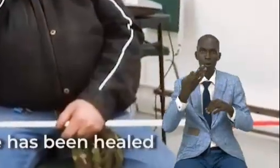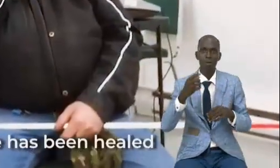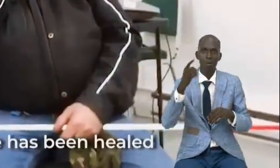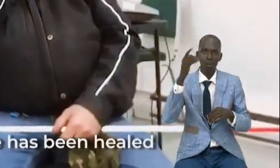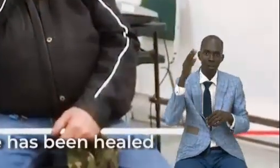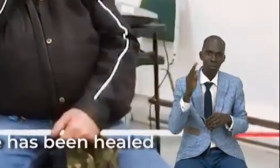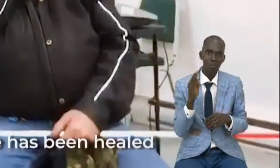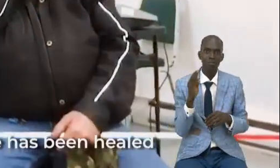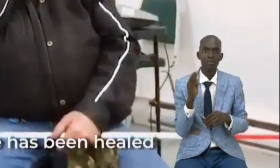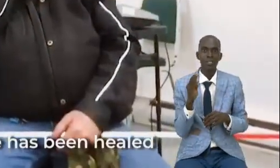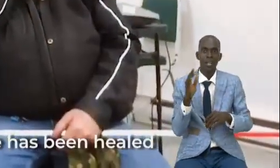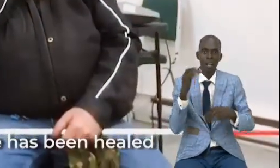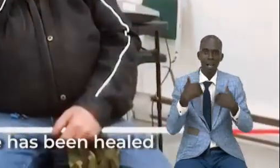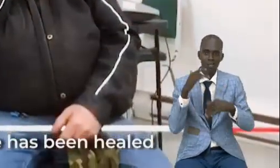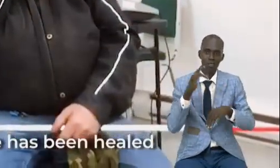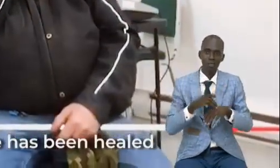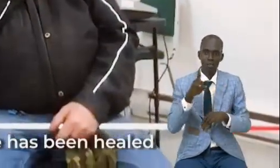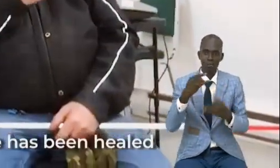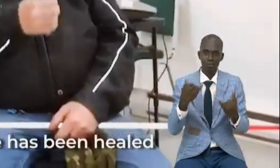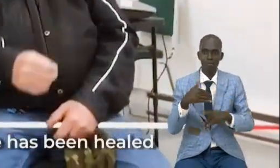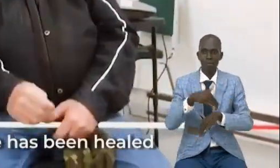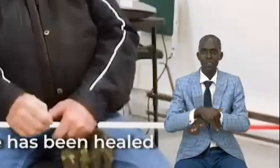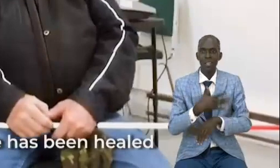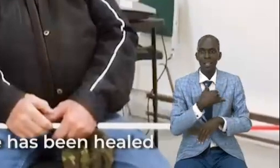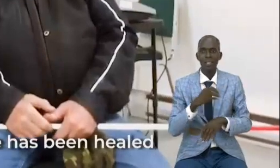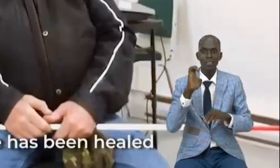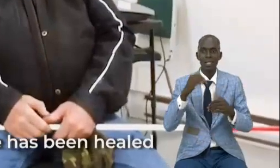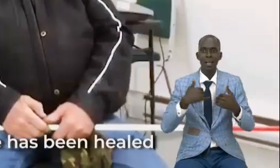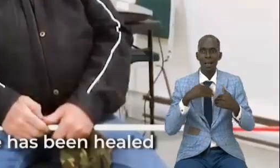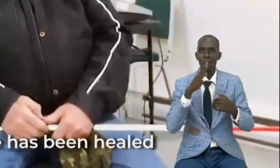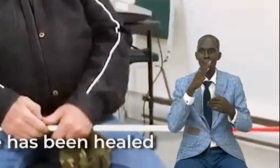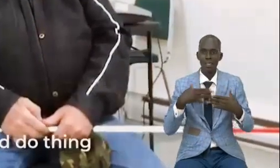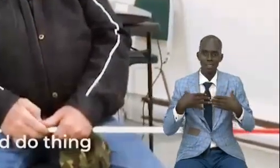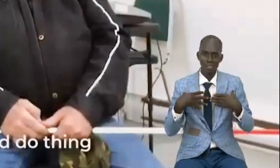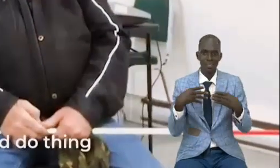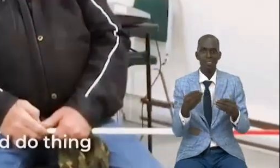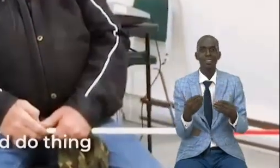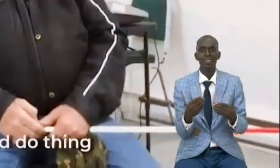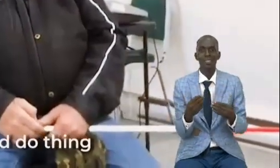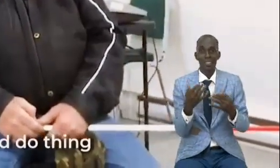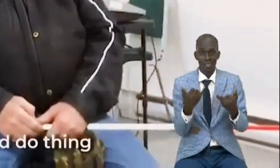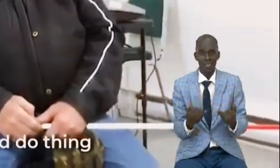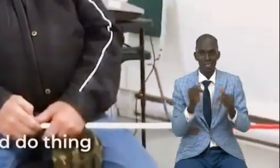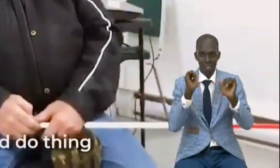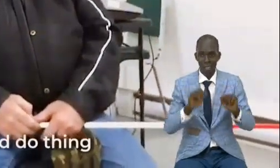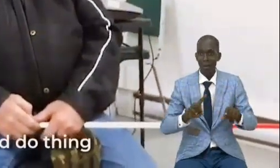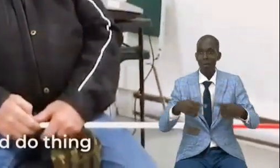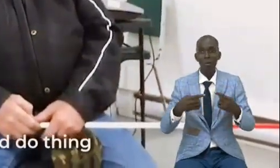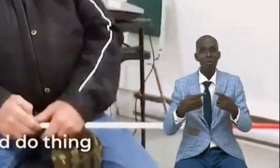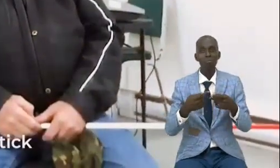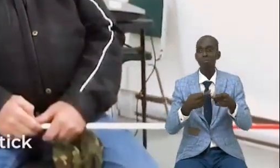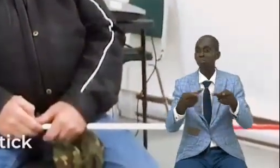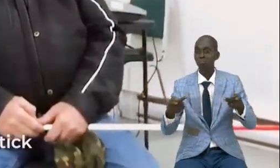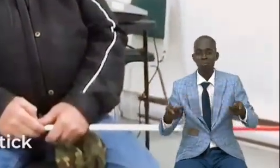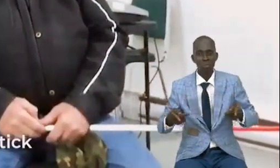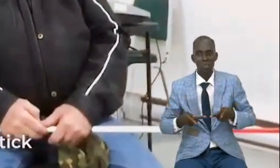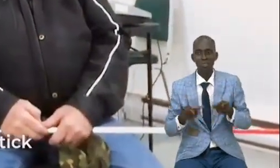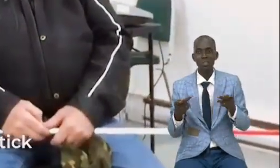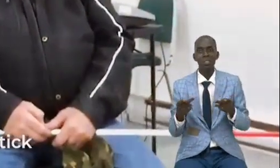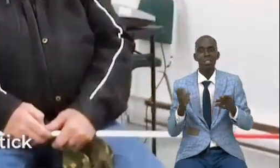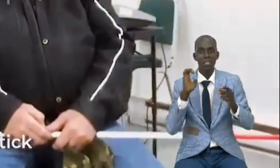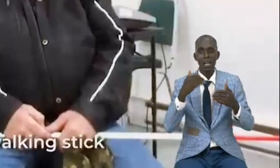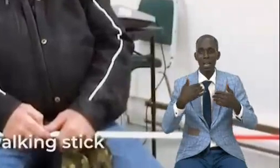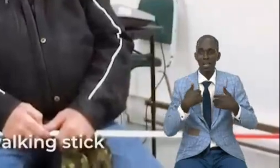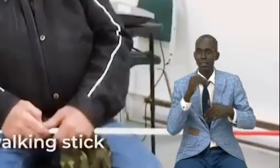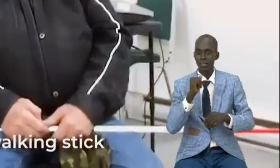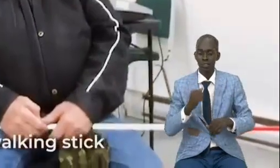power of God had touched him tonight, and he's been healed. Now he can go places and do things. He has a walking stick,